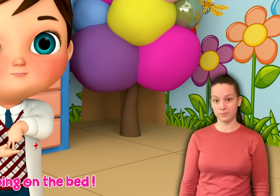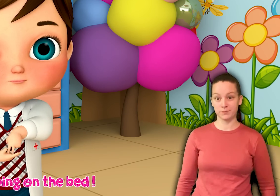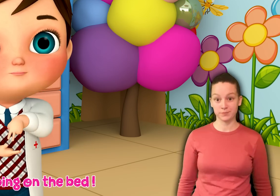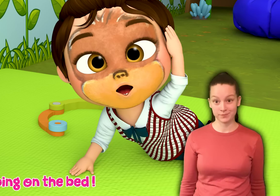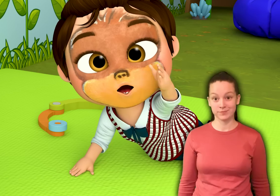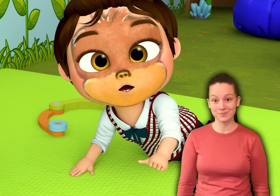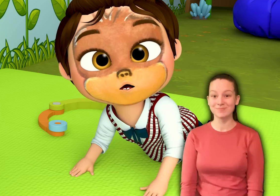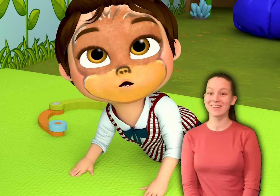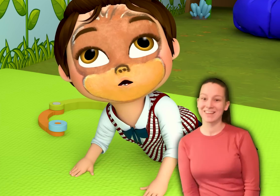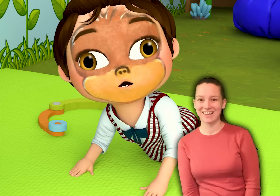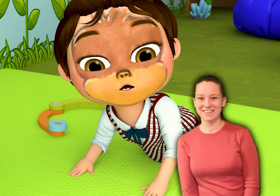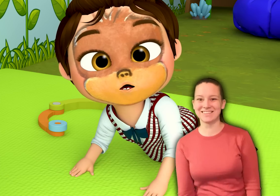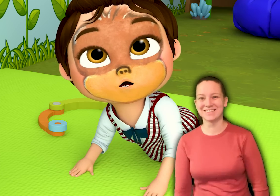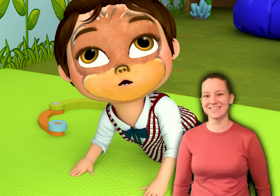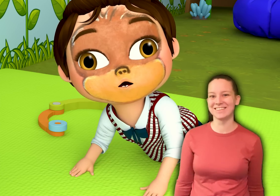the